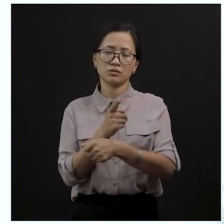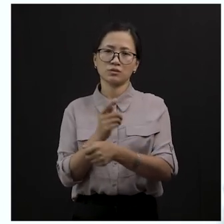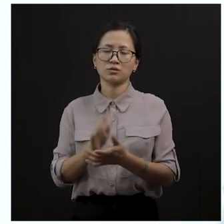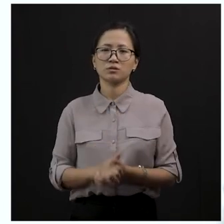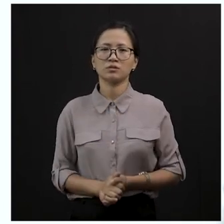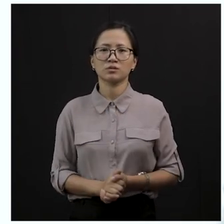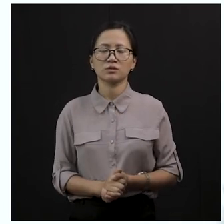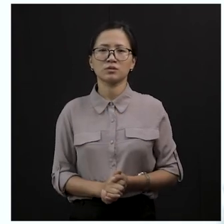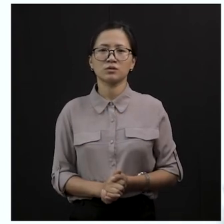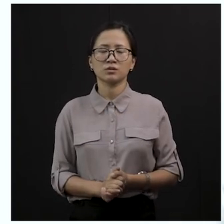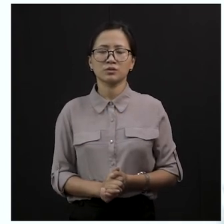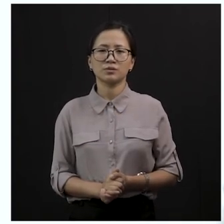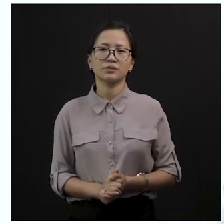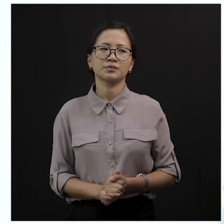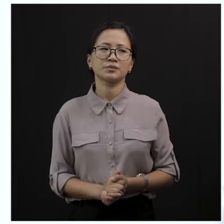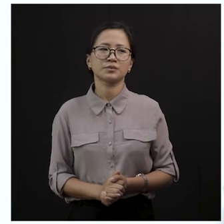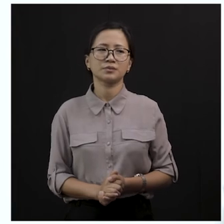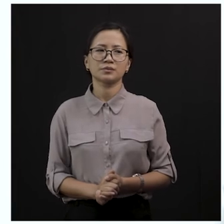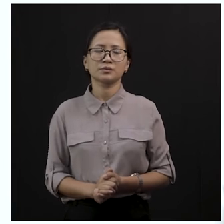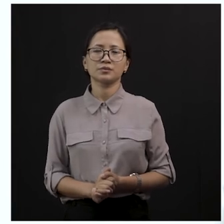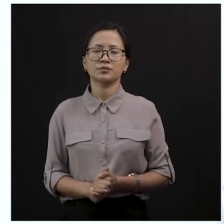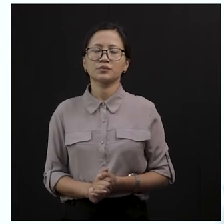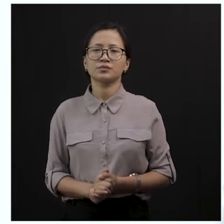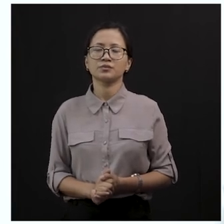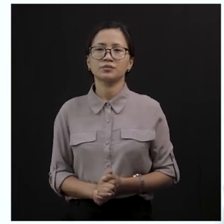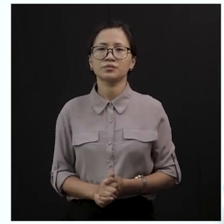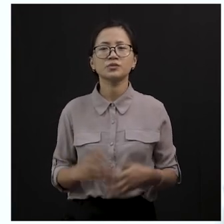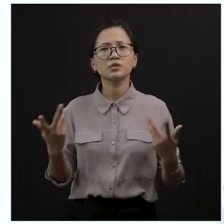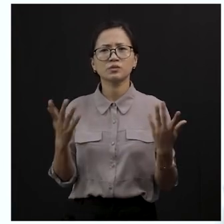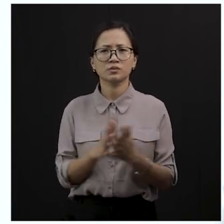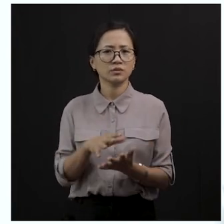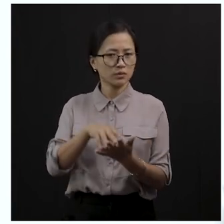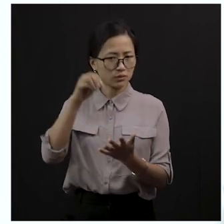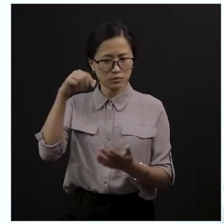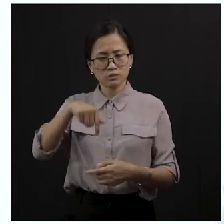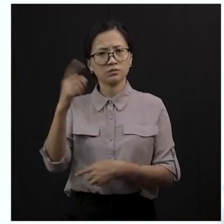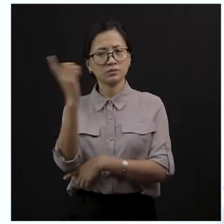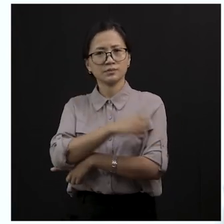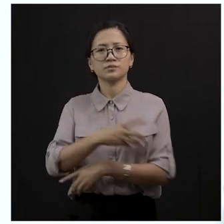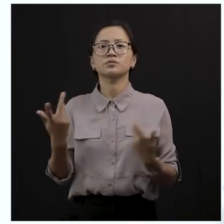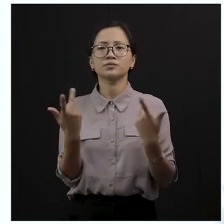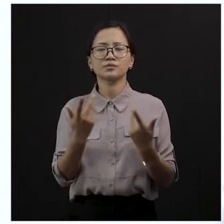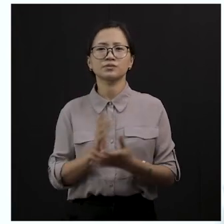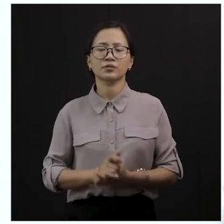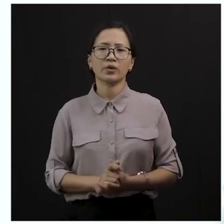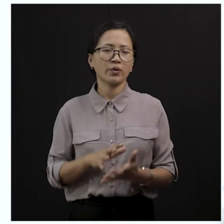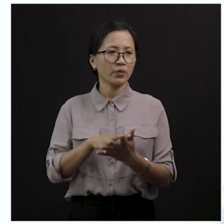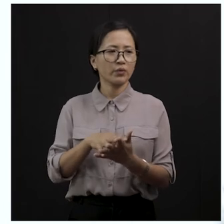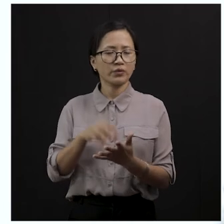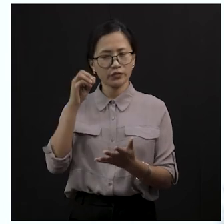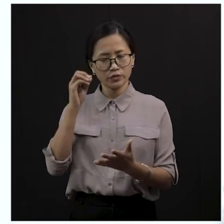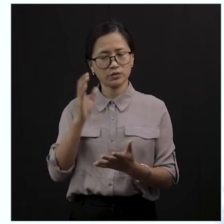okay? That will be a homework for you. Now, students, what did we learn today? So, we have